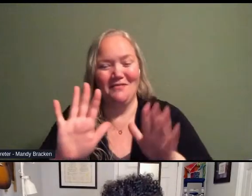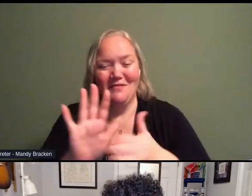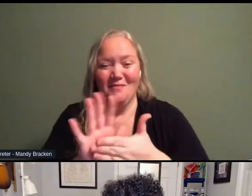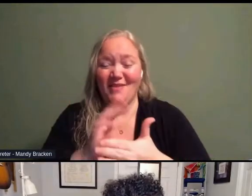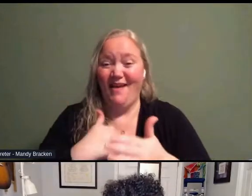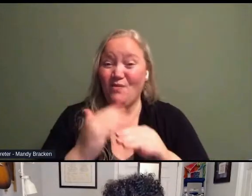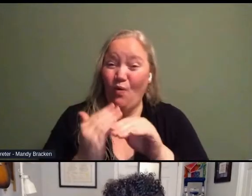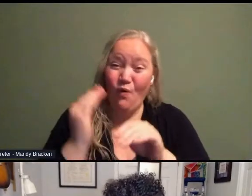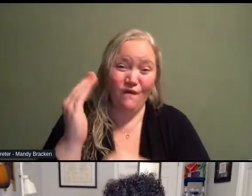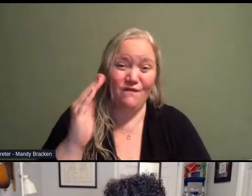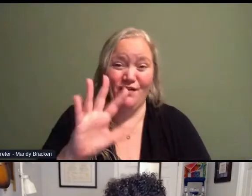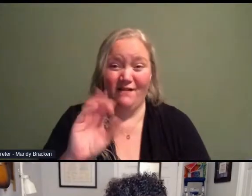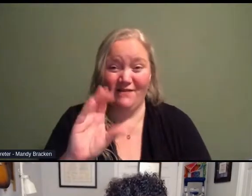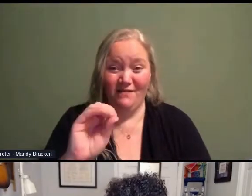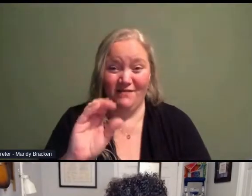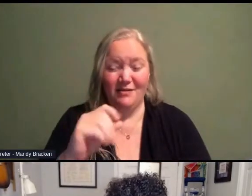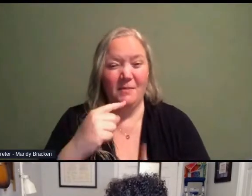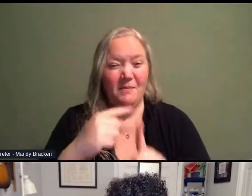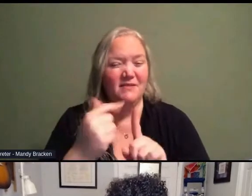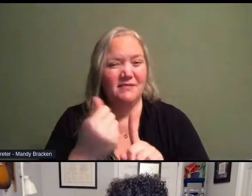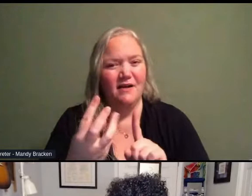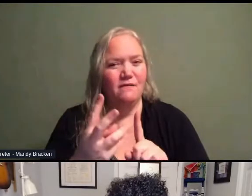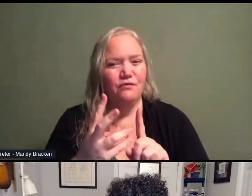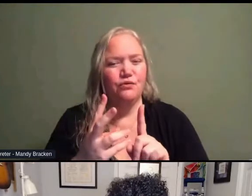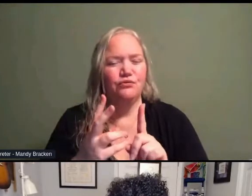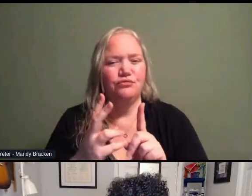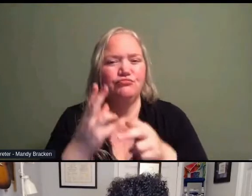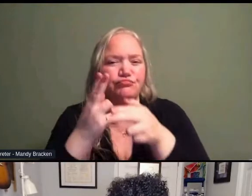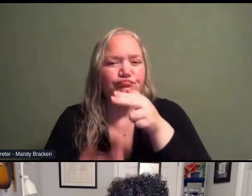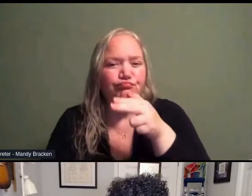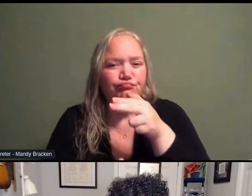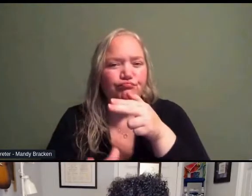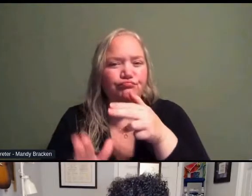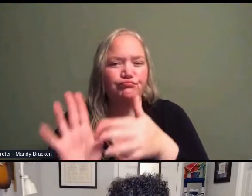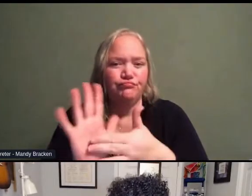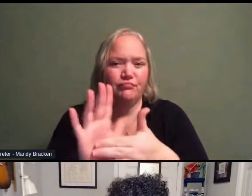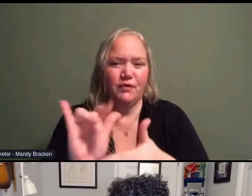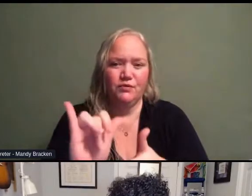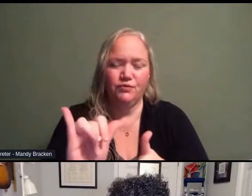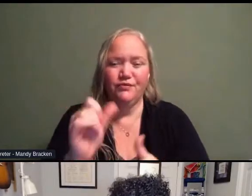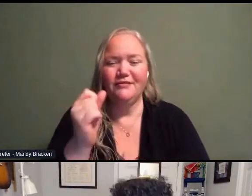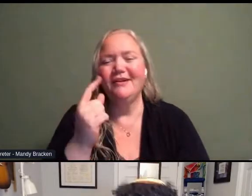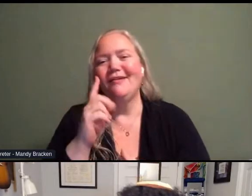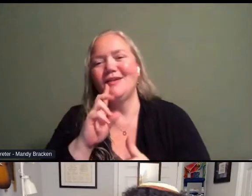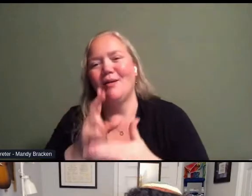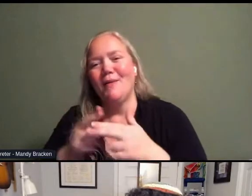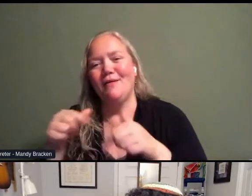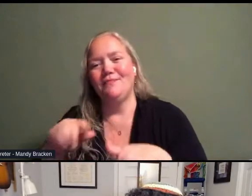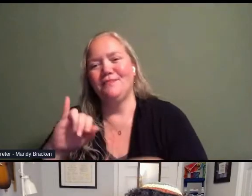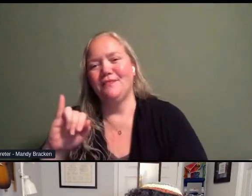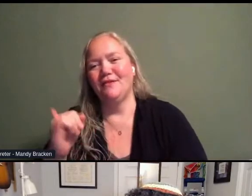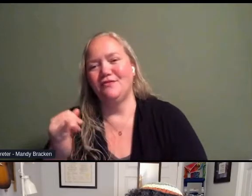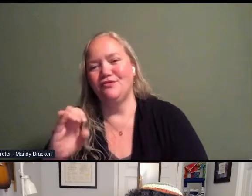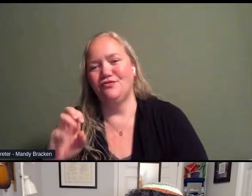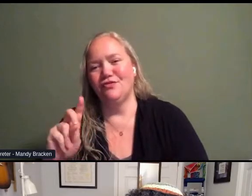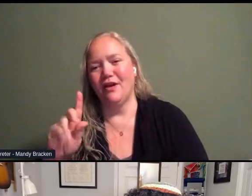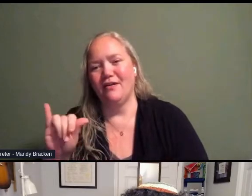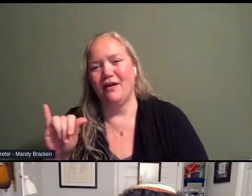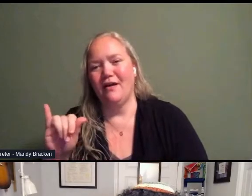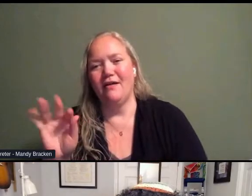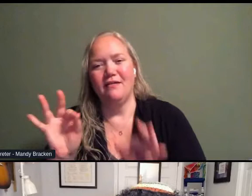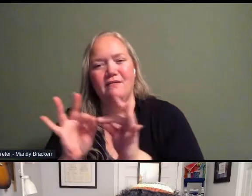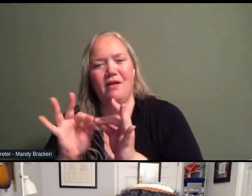shorts. And in talking about the JEDI values, what I'd like to stress is that these films cover